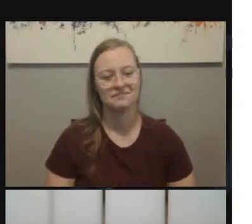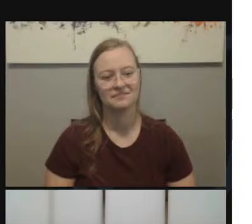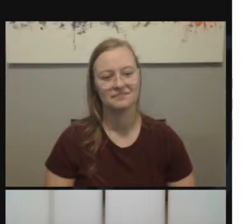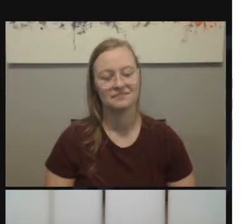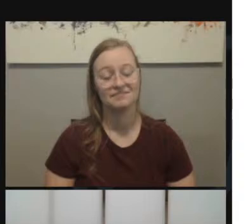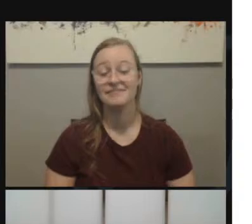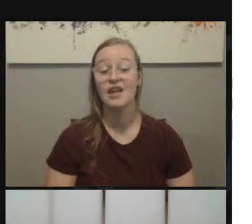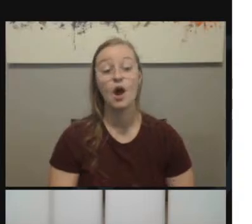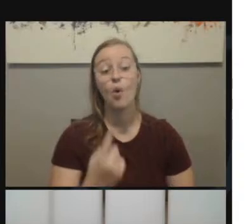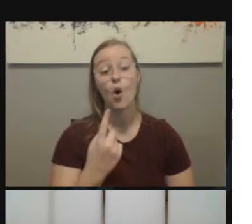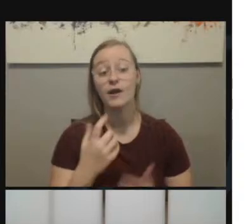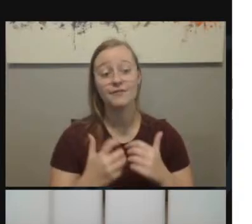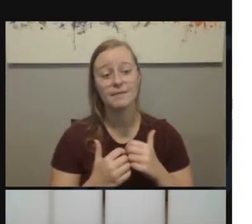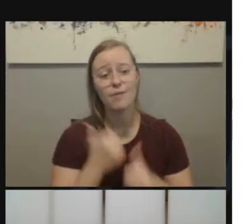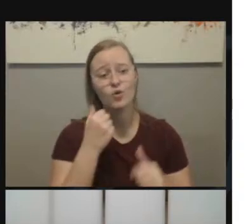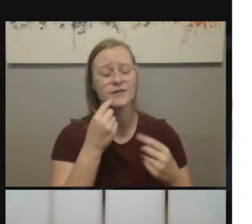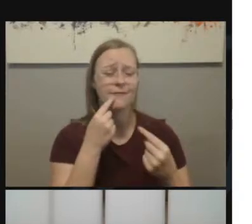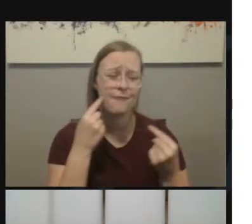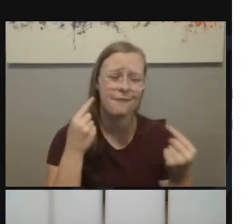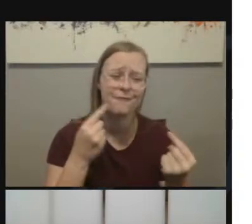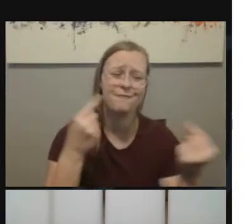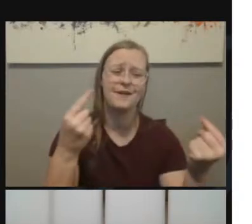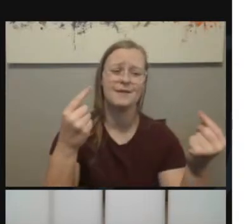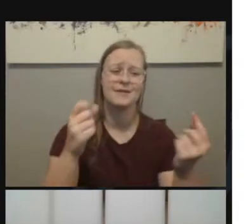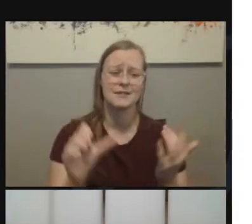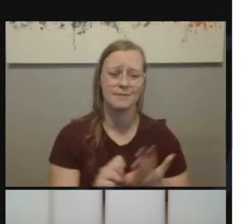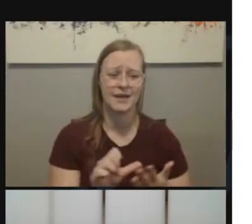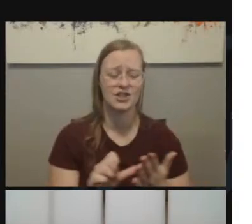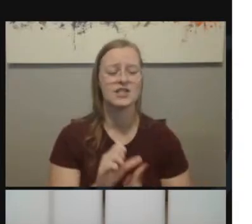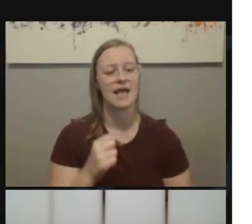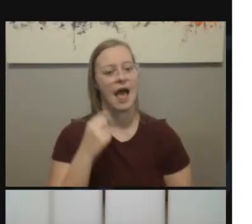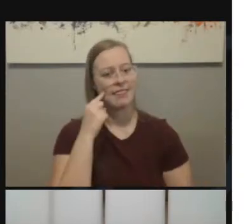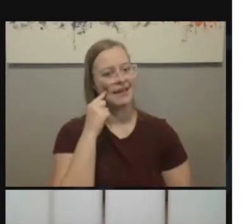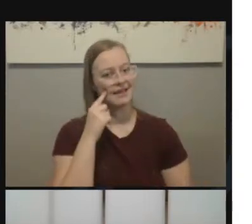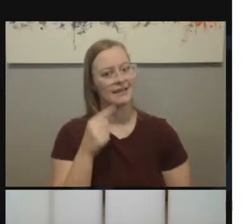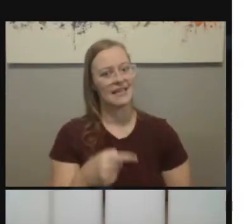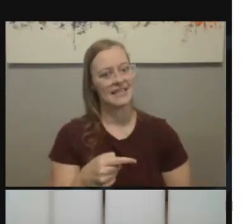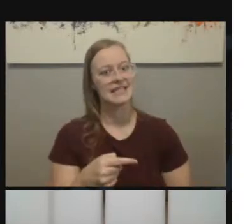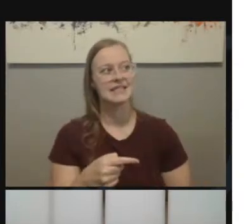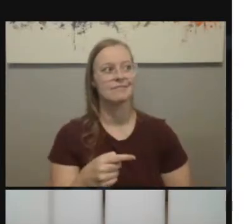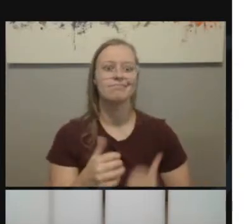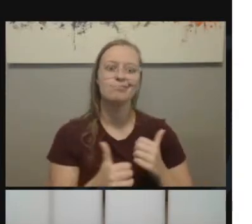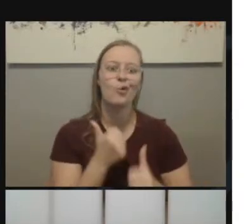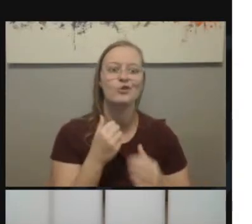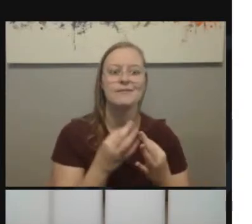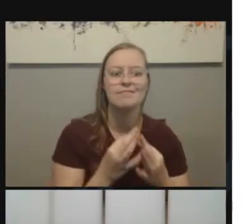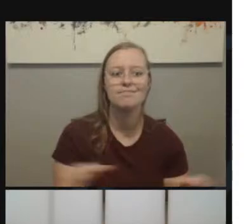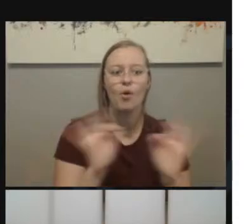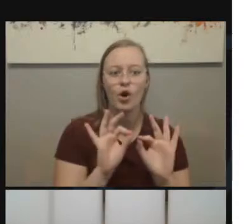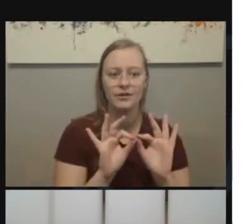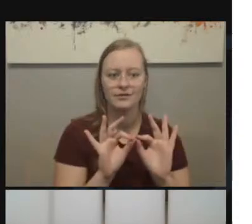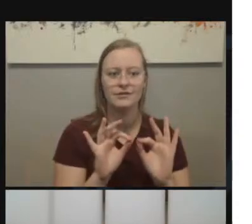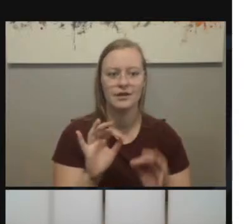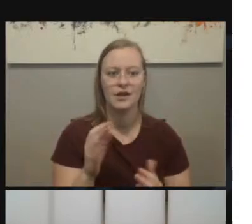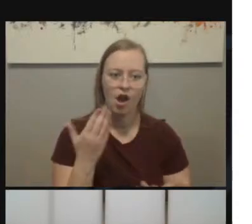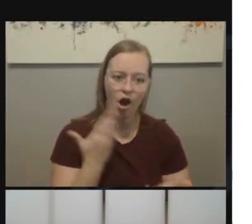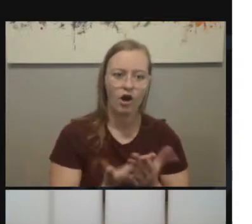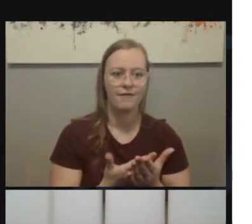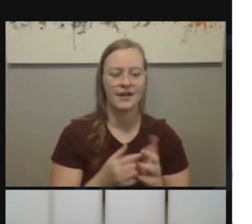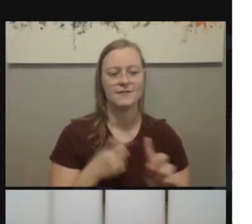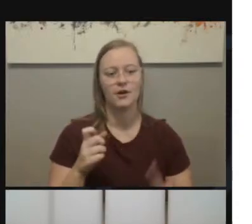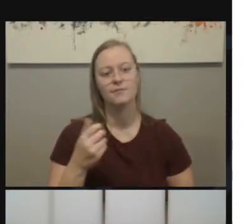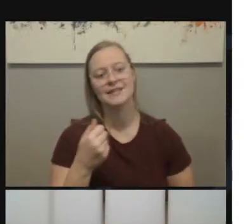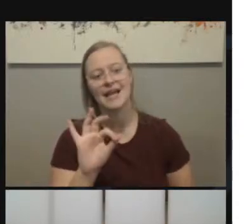one of the most famous pages, I think of this as certainly one of the most important artifacts in 19th century